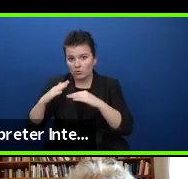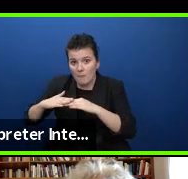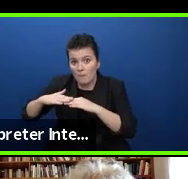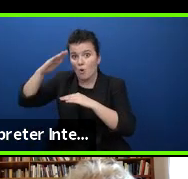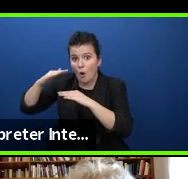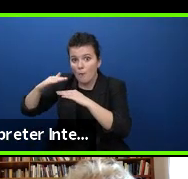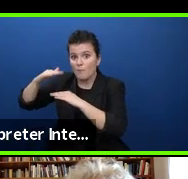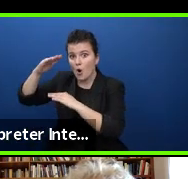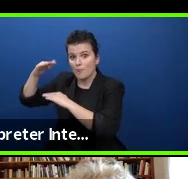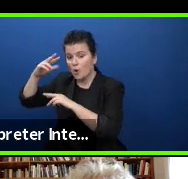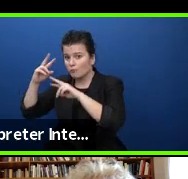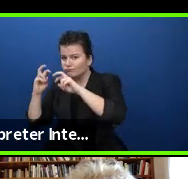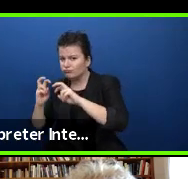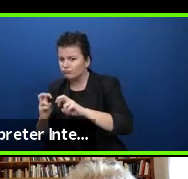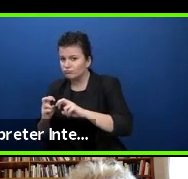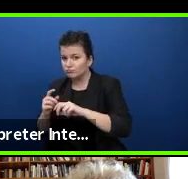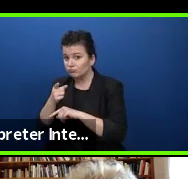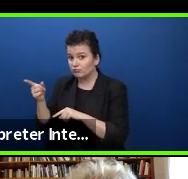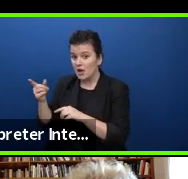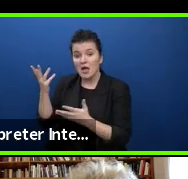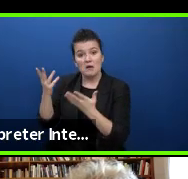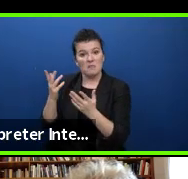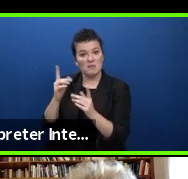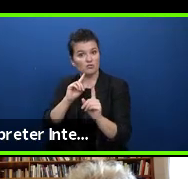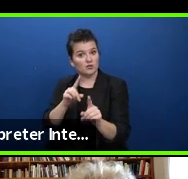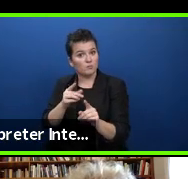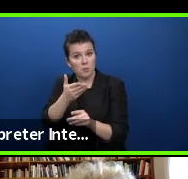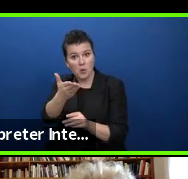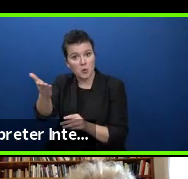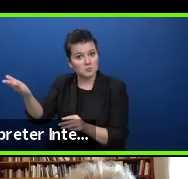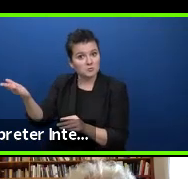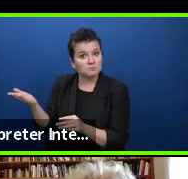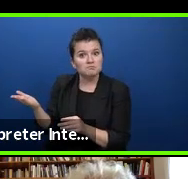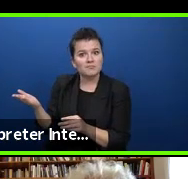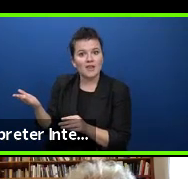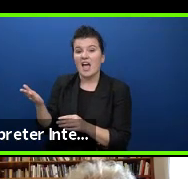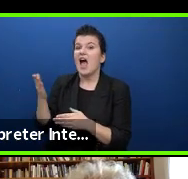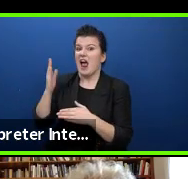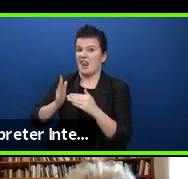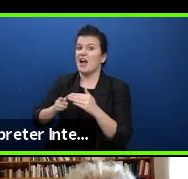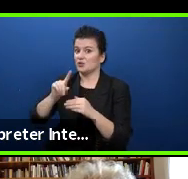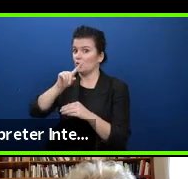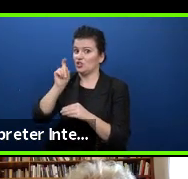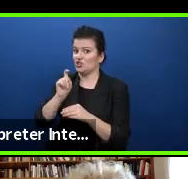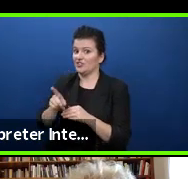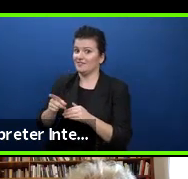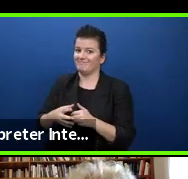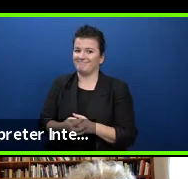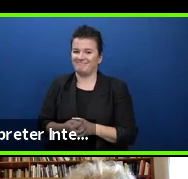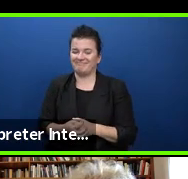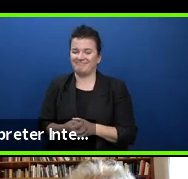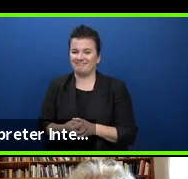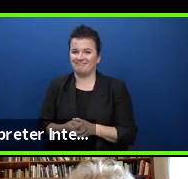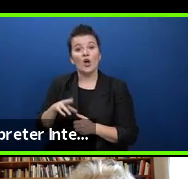Is there somebody that would like to respond to this final question that we have?